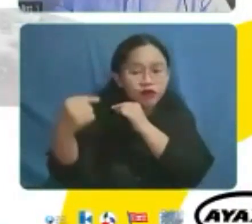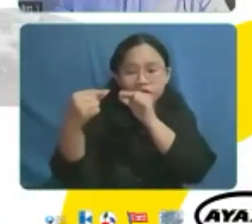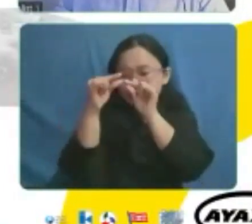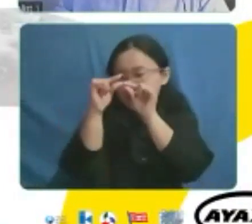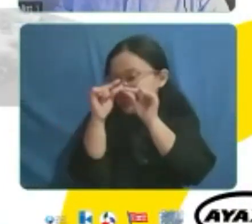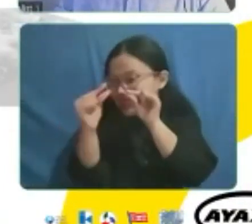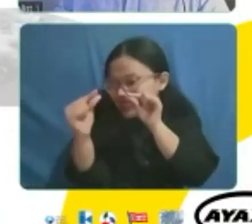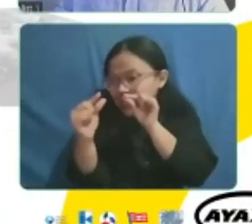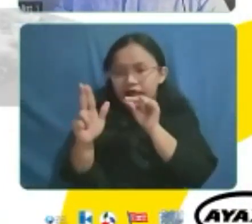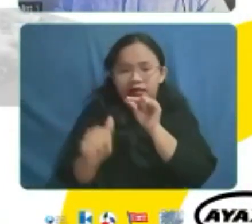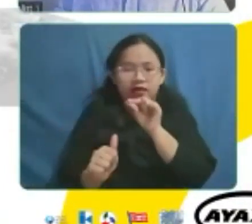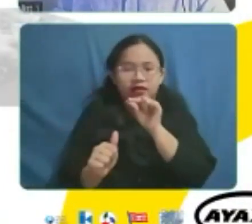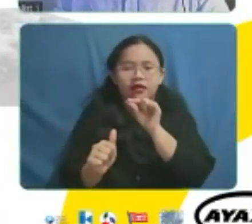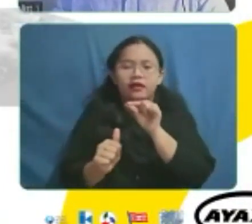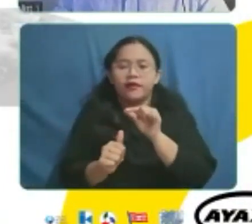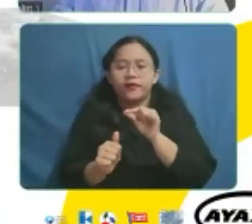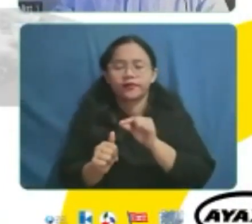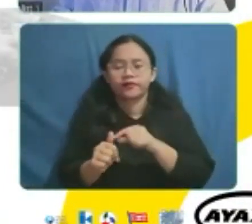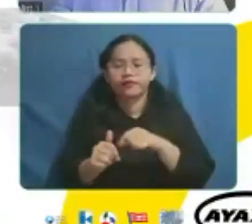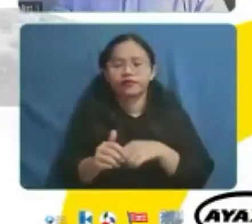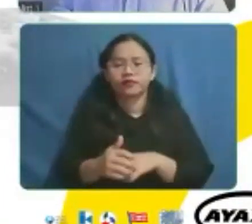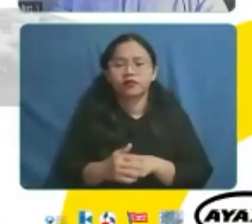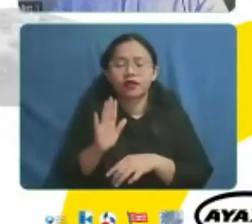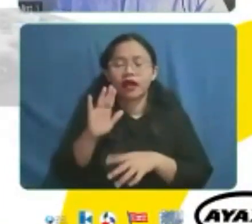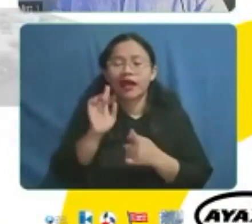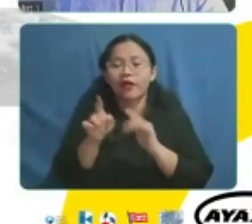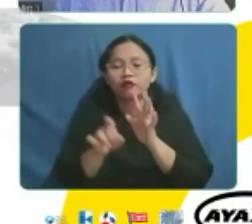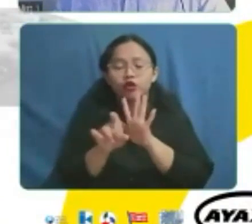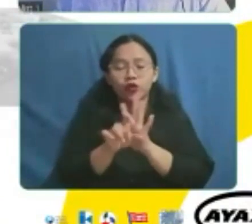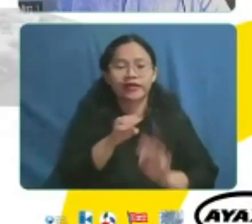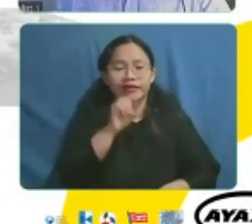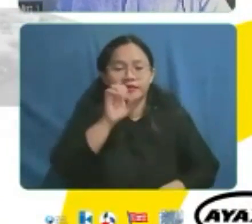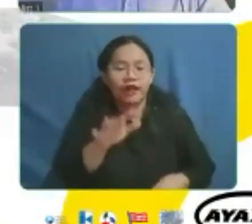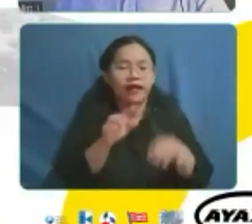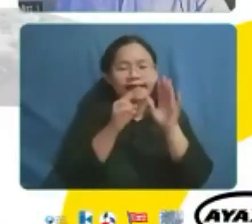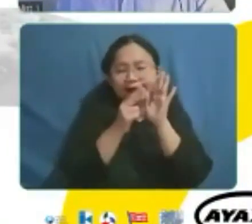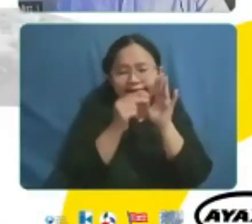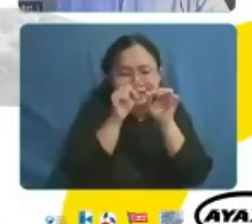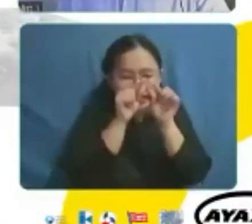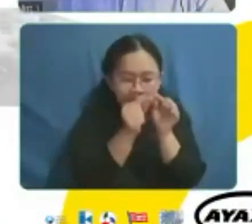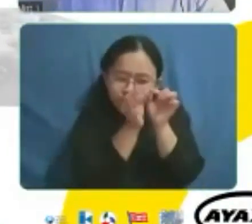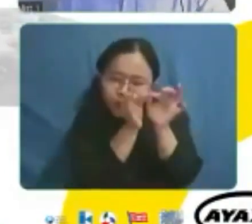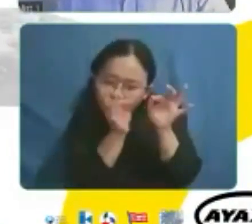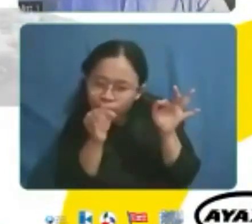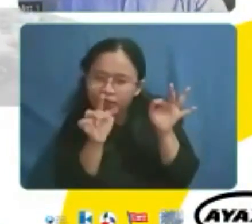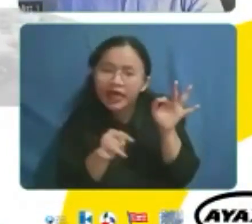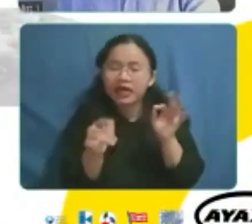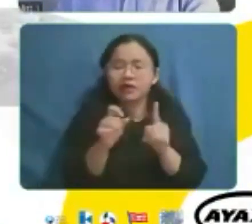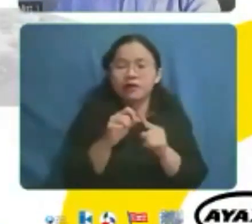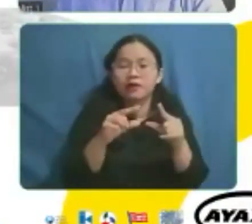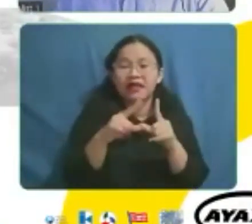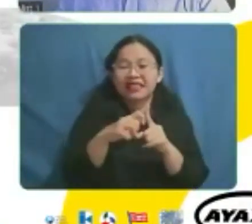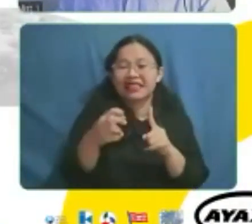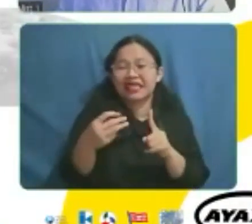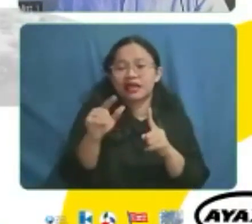particles, which are PM2.5. We have ultrafine particles, which are again much smaller than PM2.5s, and we have